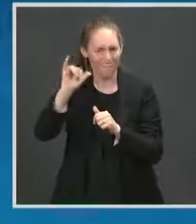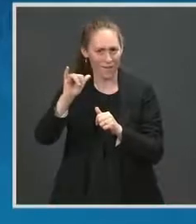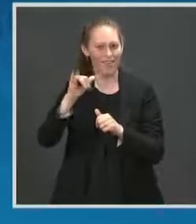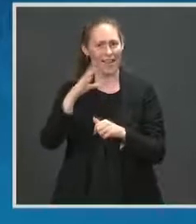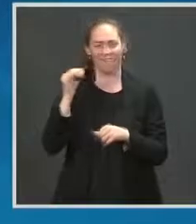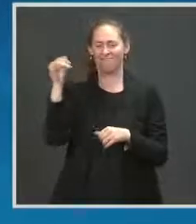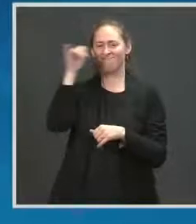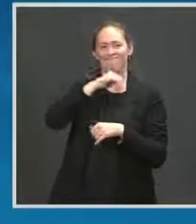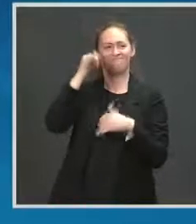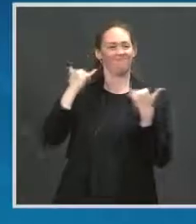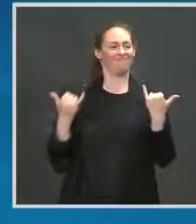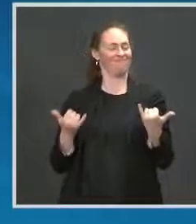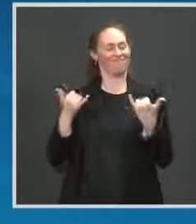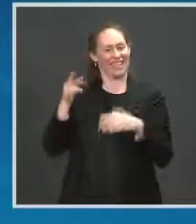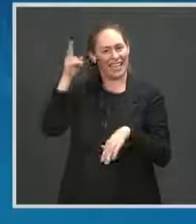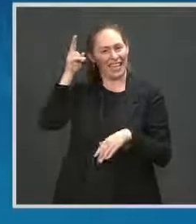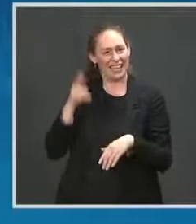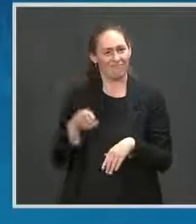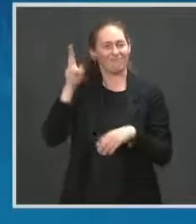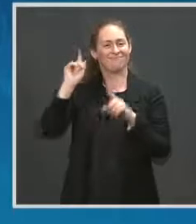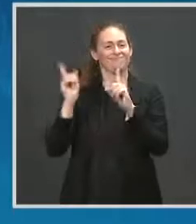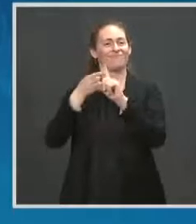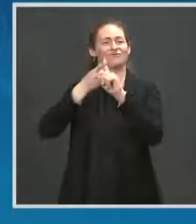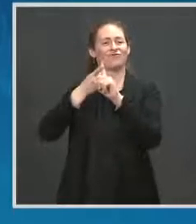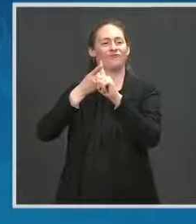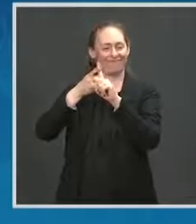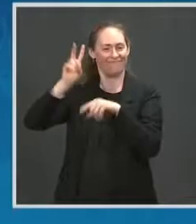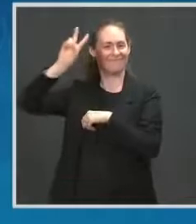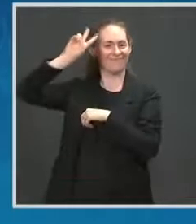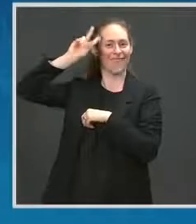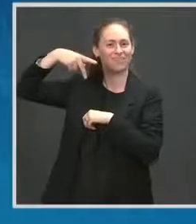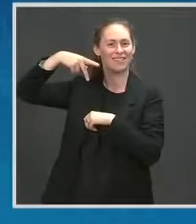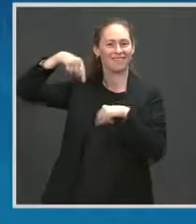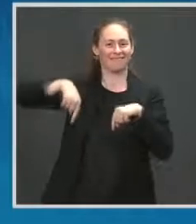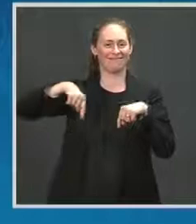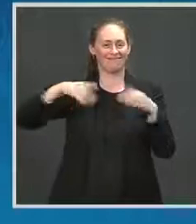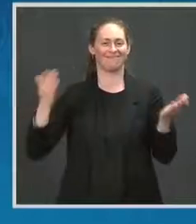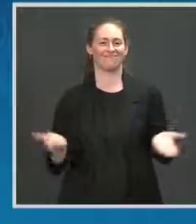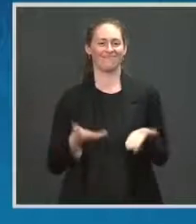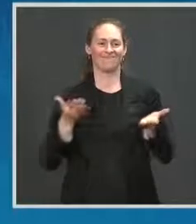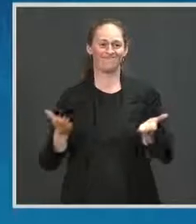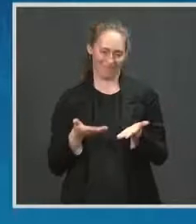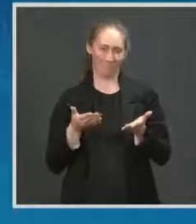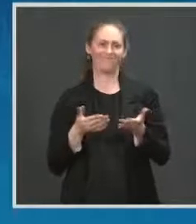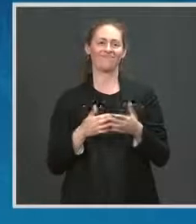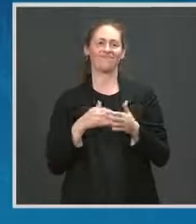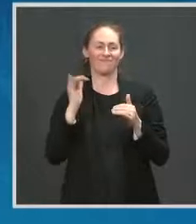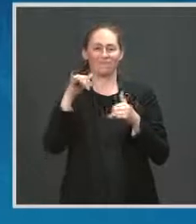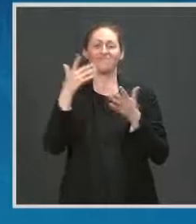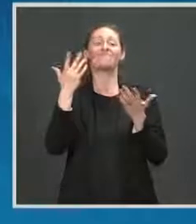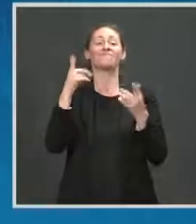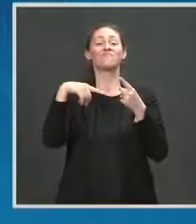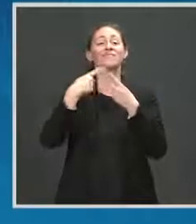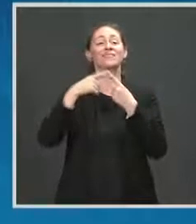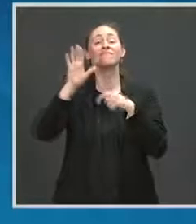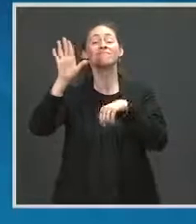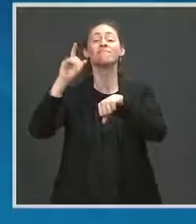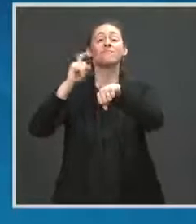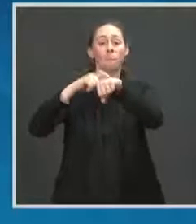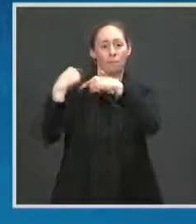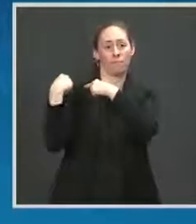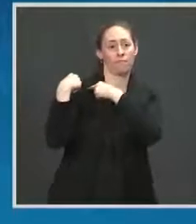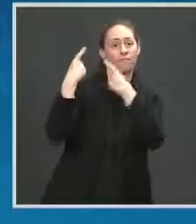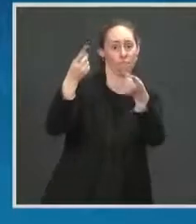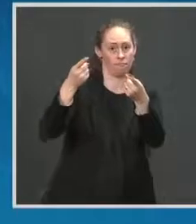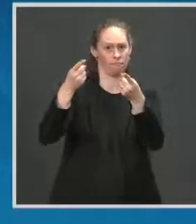was elected the Vice President of the United States. During her time in office, Vice President Harris has been